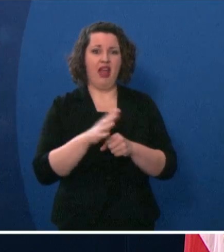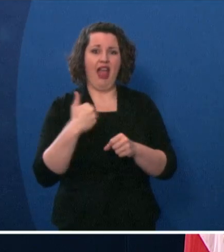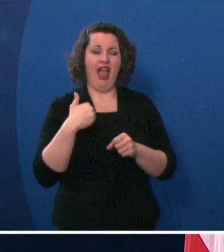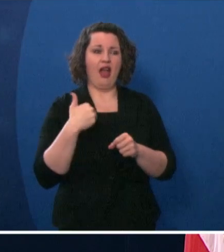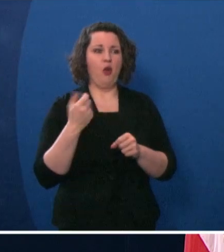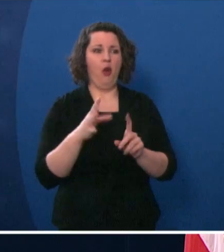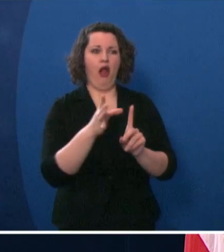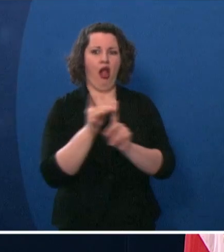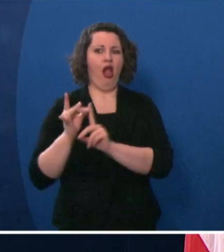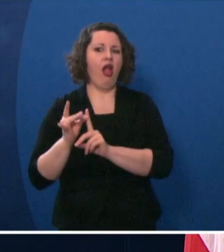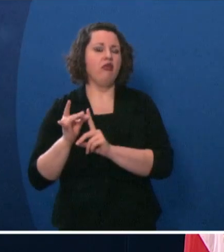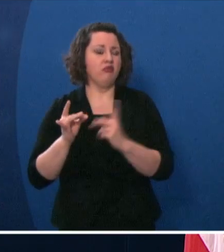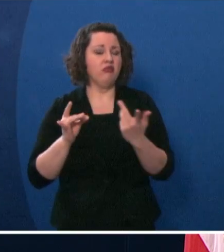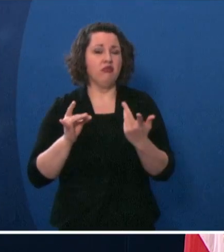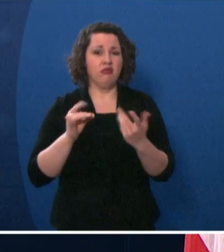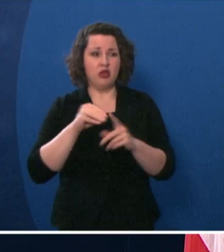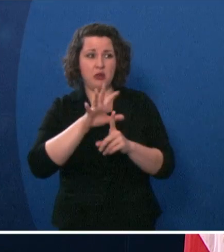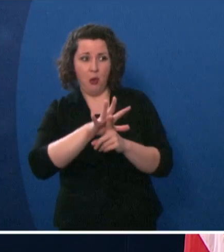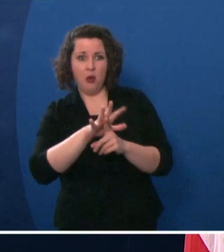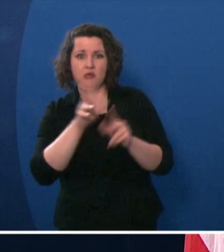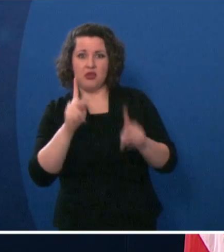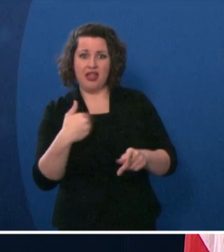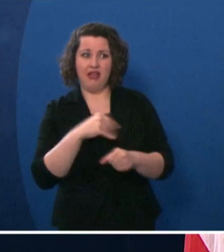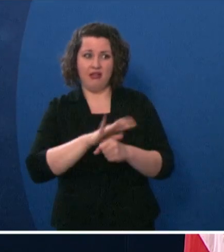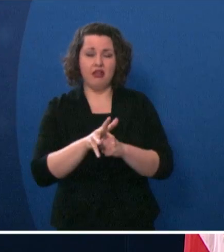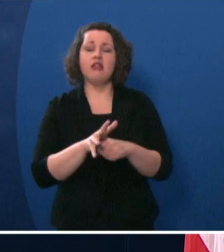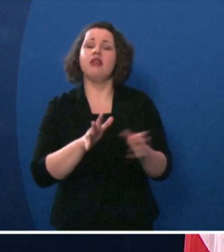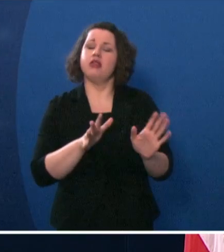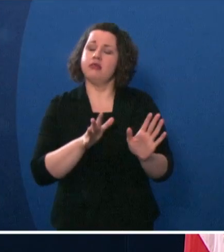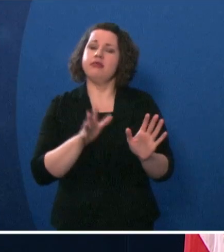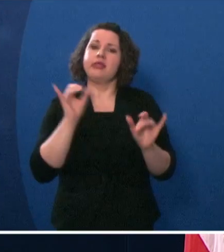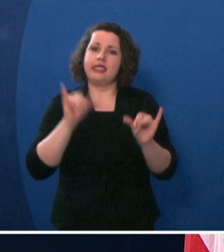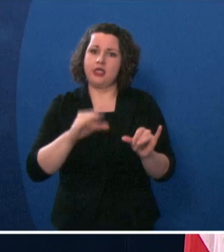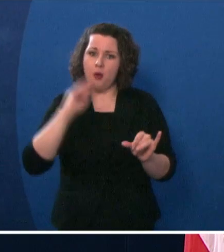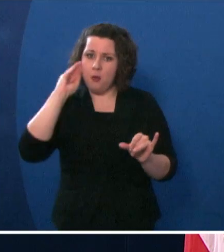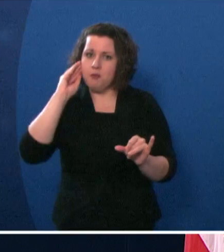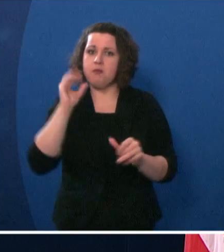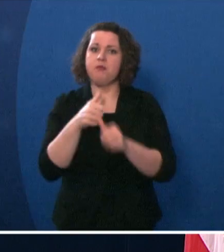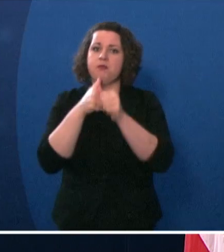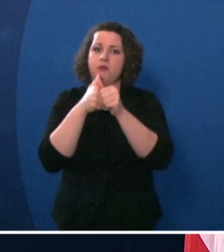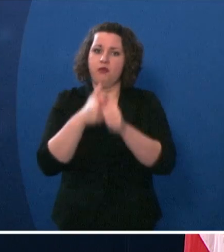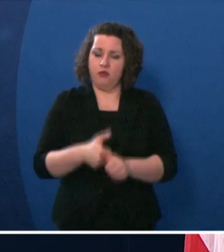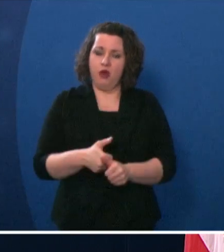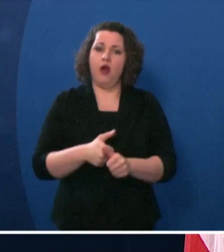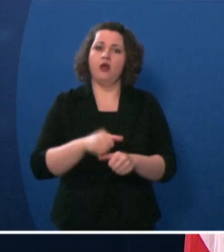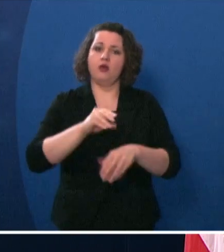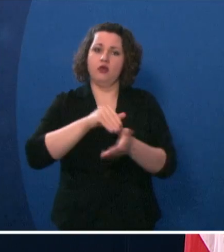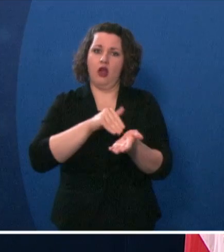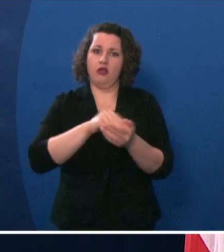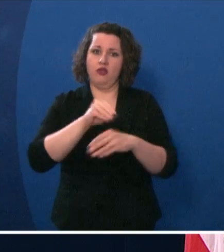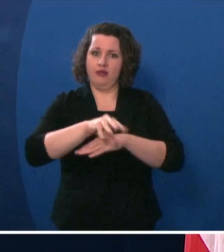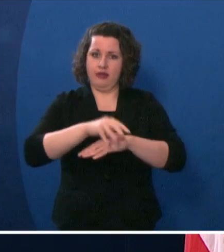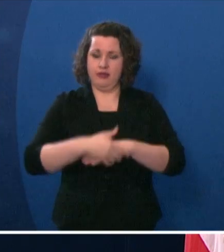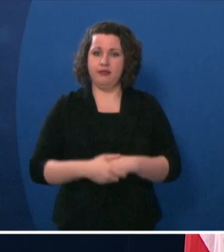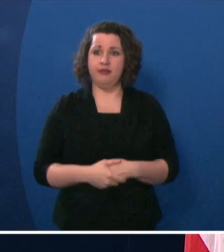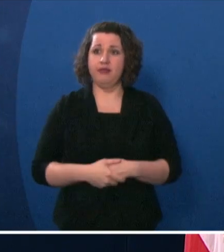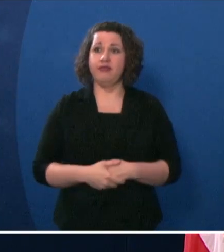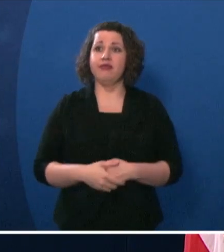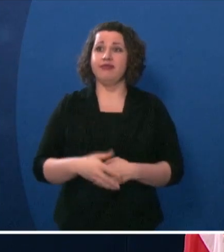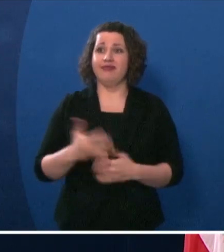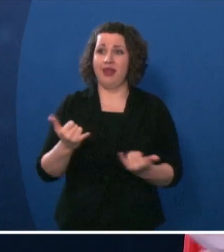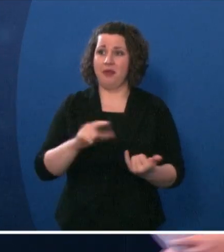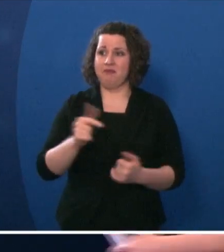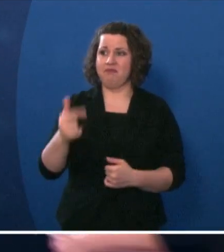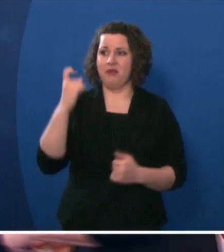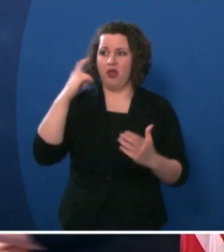with COVID-19, you need to stay home and follow the advice of your healthcare provider and public health agency. With that, I'll turn it back to you,